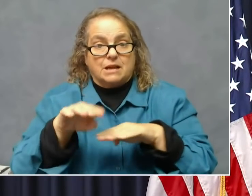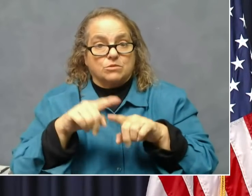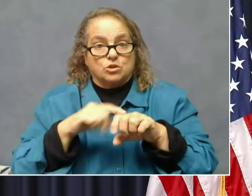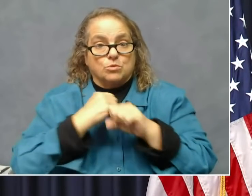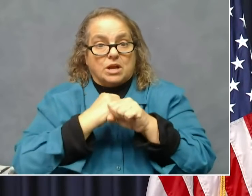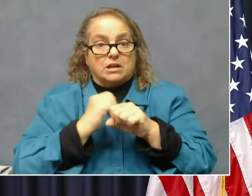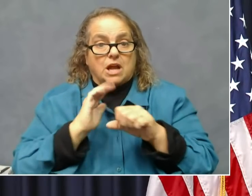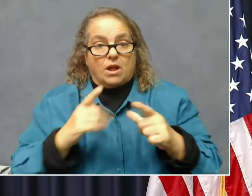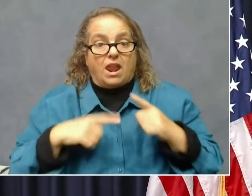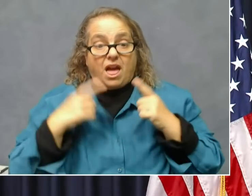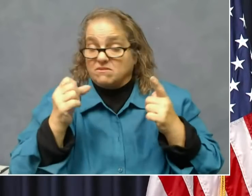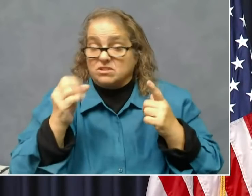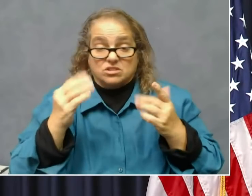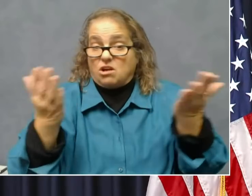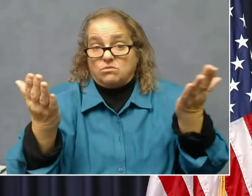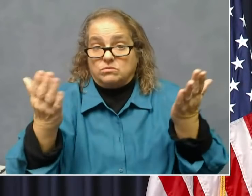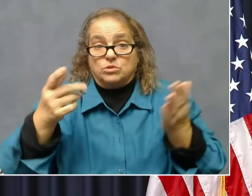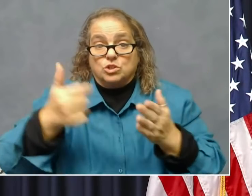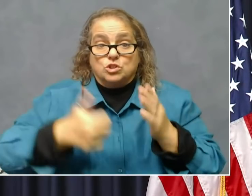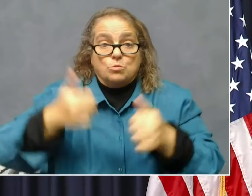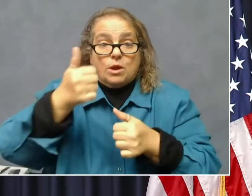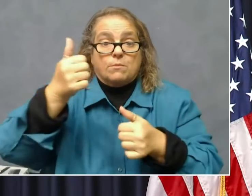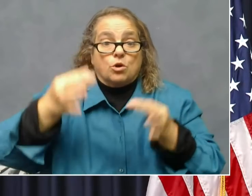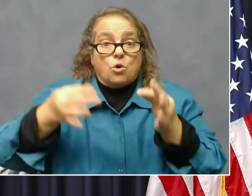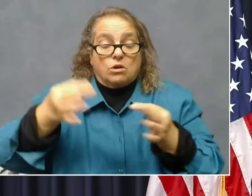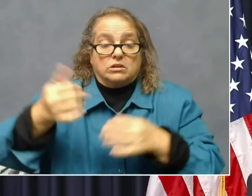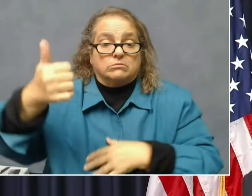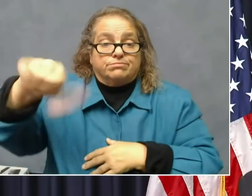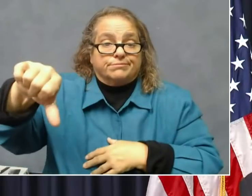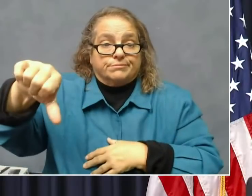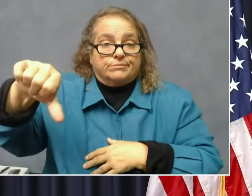in. Shelby Smithson from WKYT.